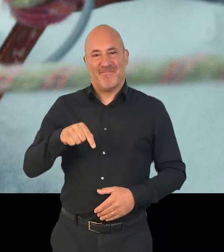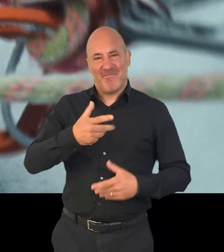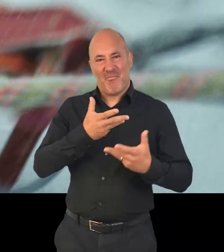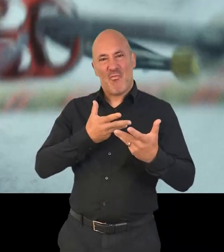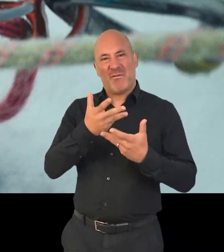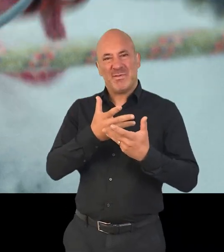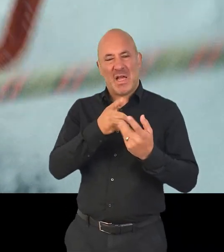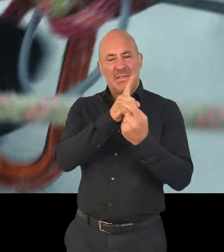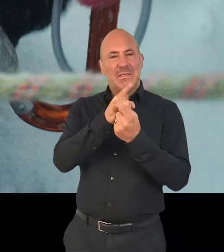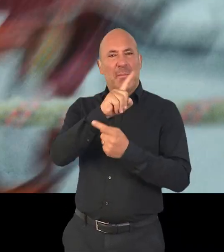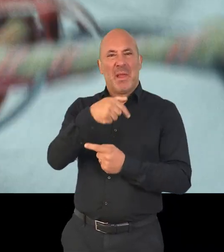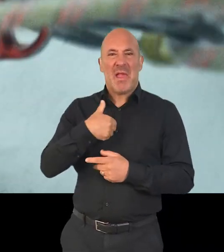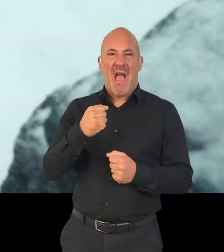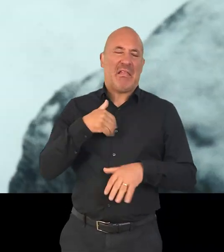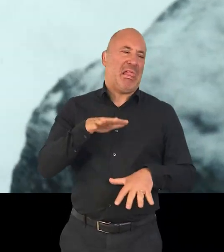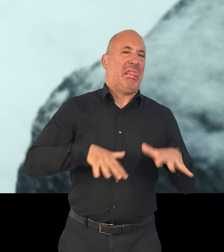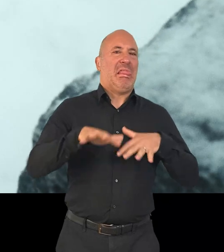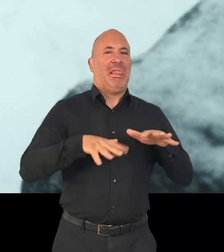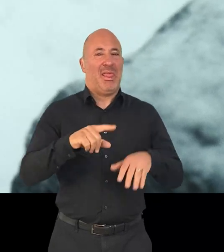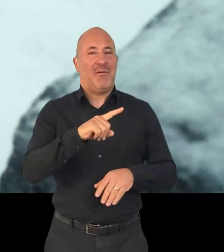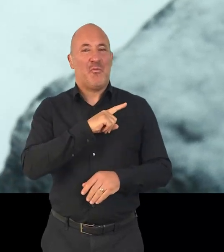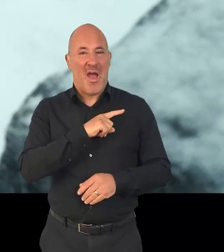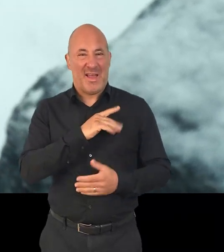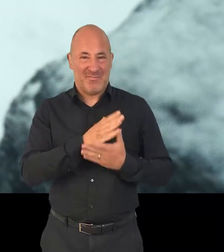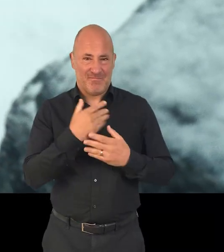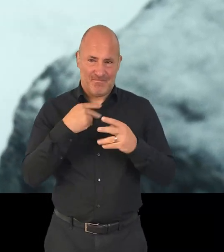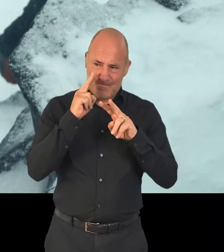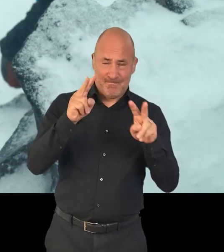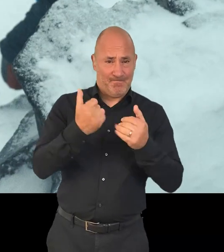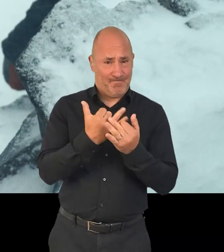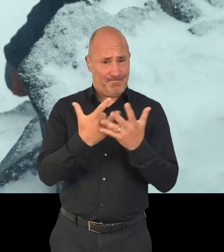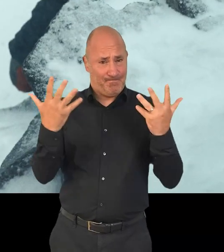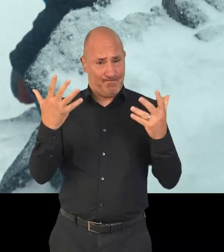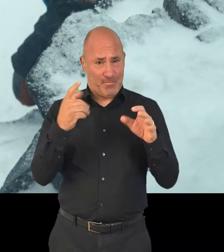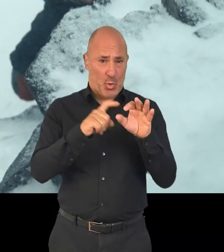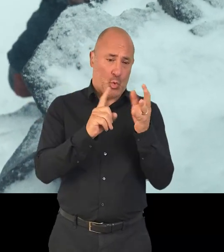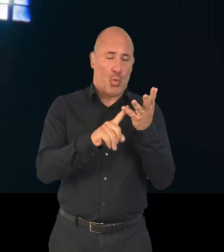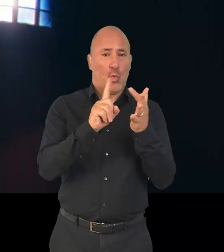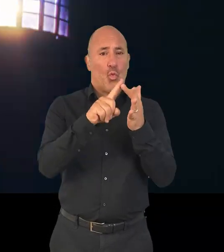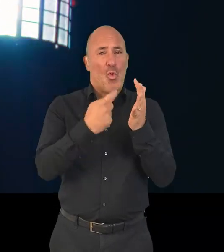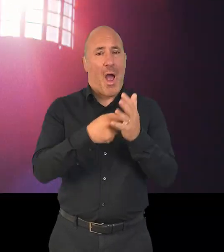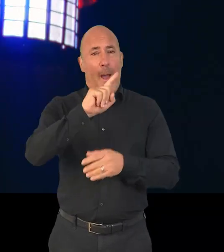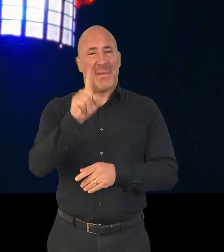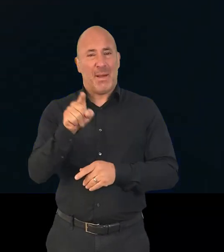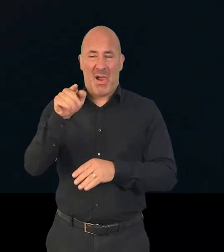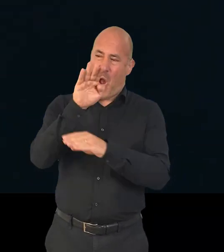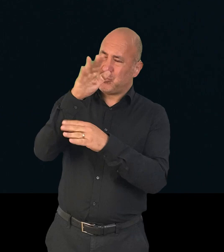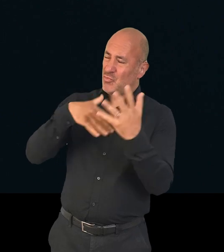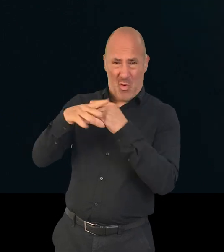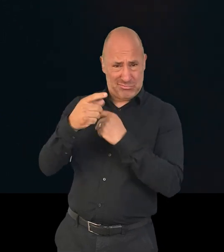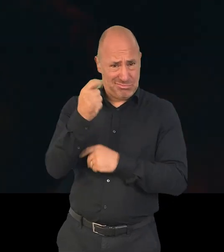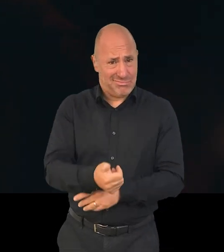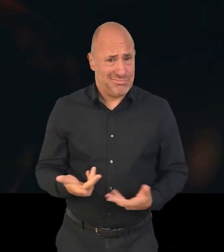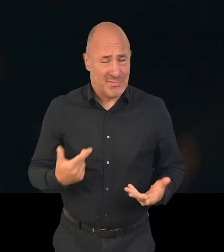Maybe one of the reasons why I was not so comfortable having this conversation with people is because there weren't so many visibly queer people in the outdoors